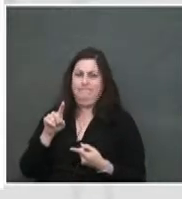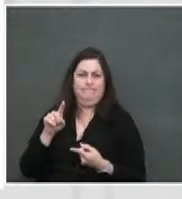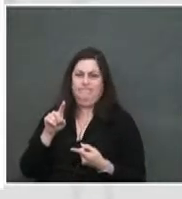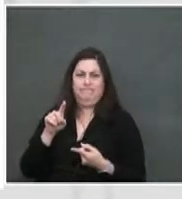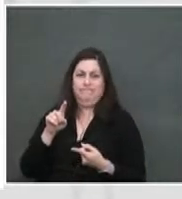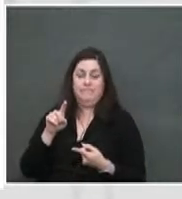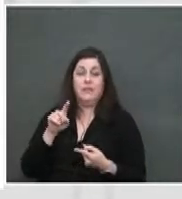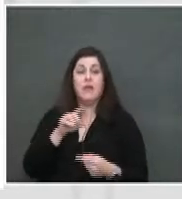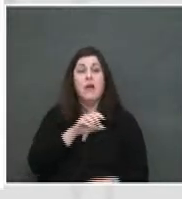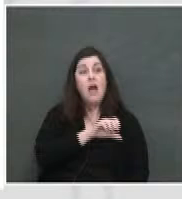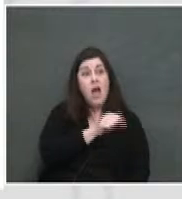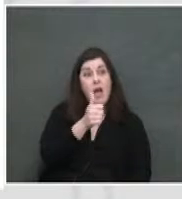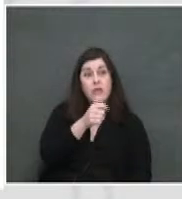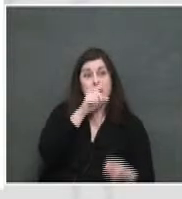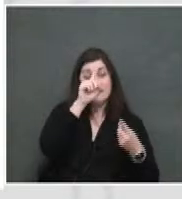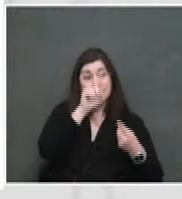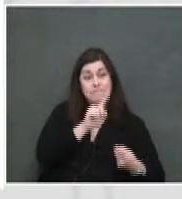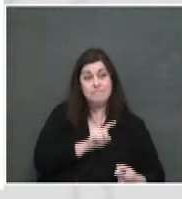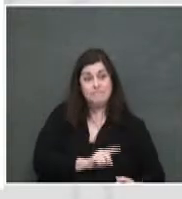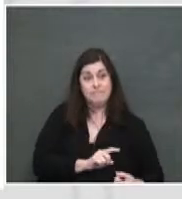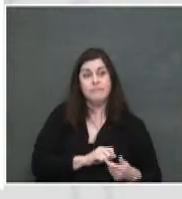except for bribery, that remained the same.